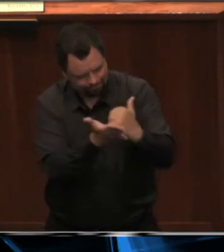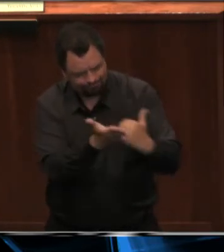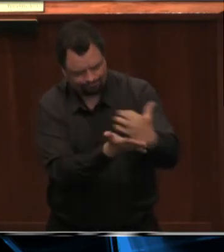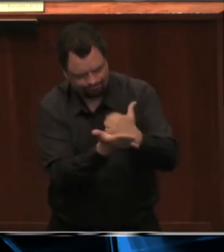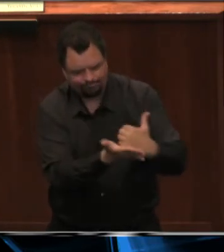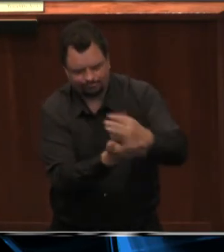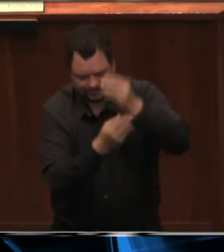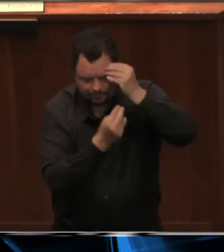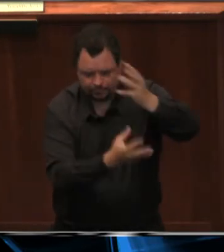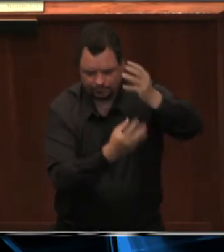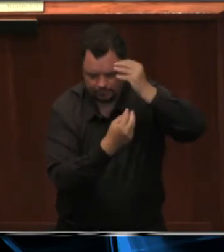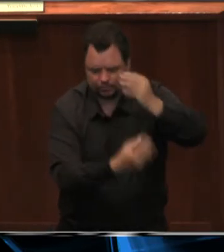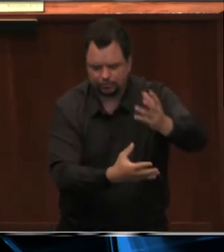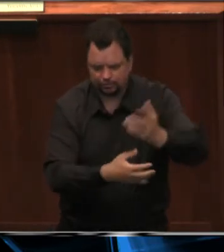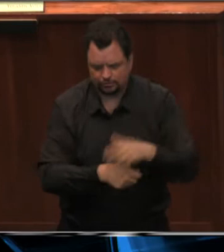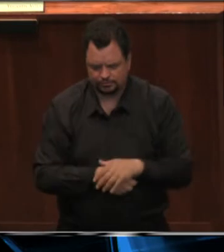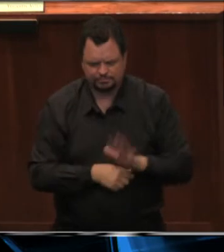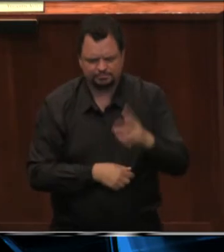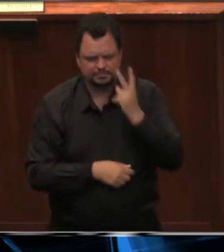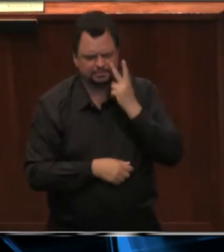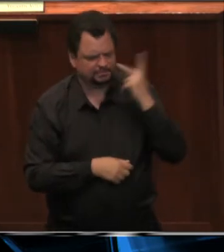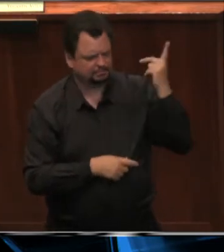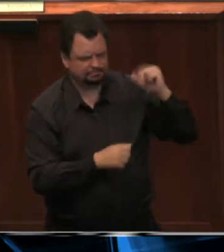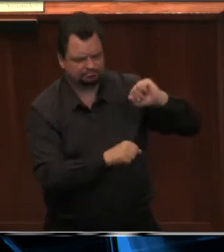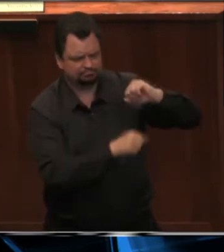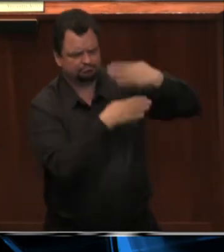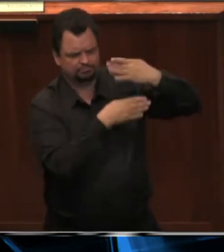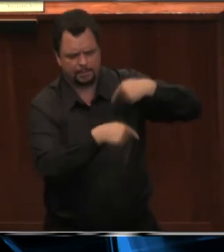let me see if I can go back to that slide.